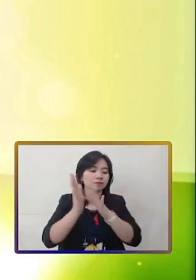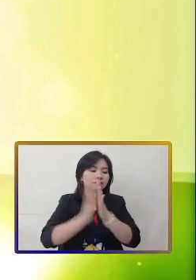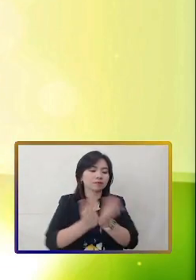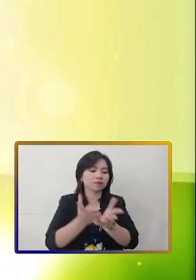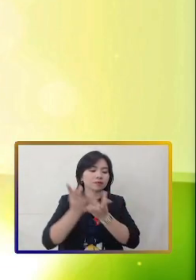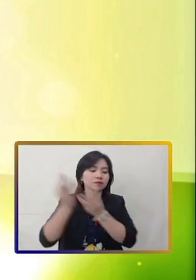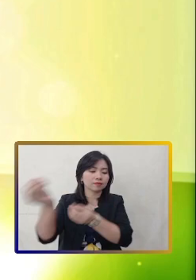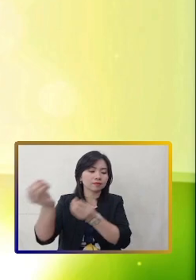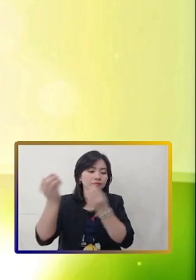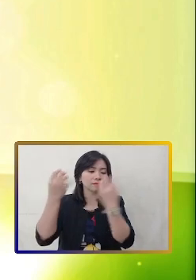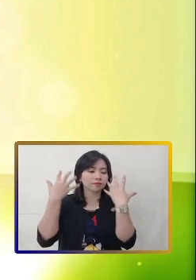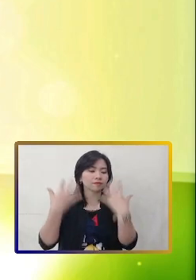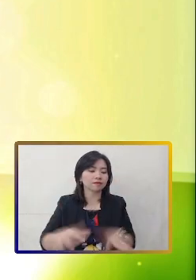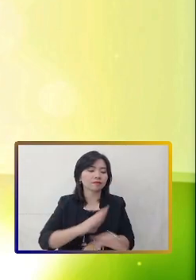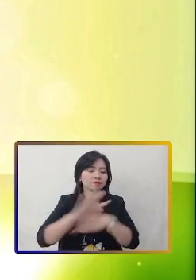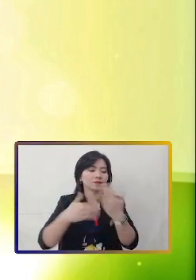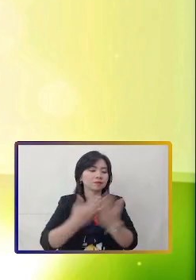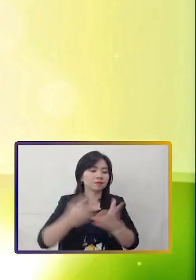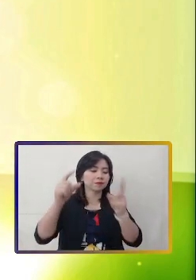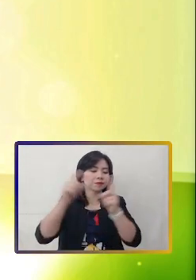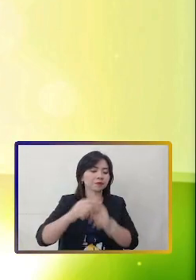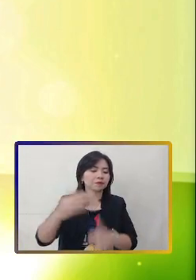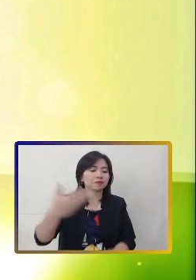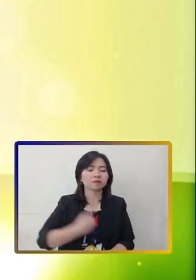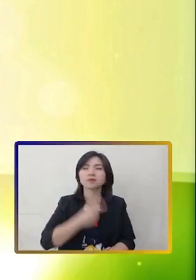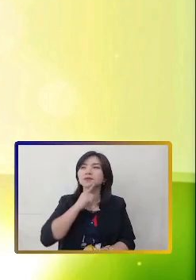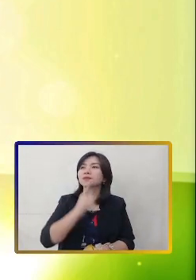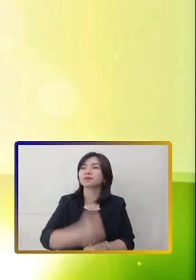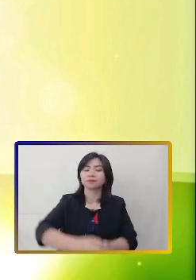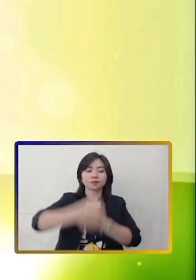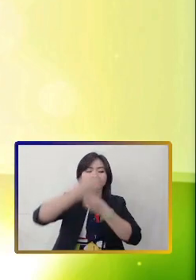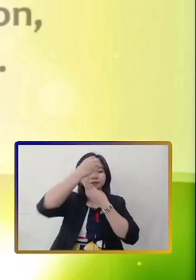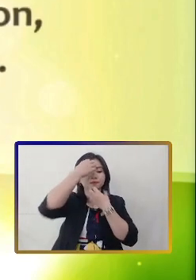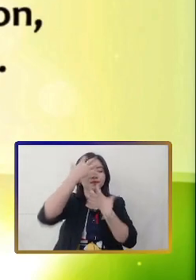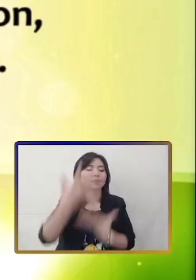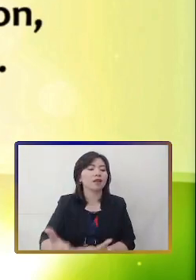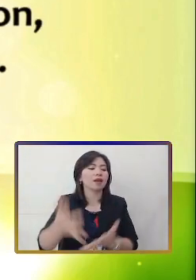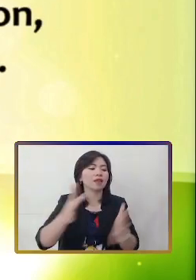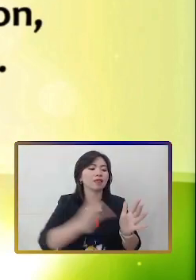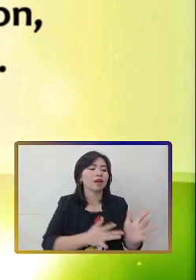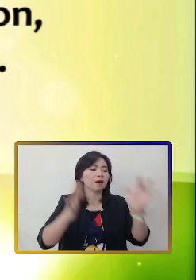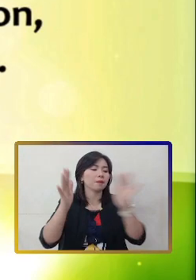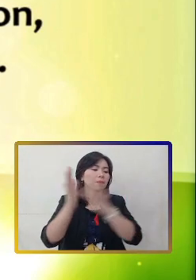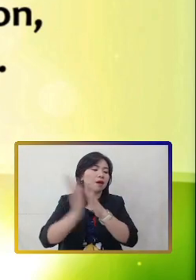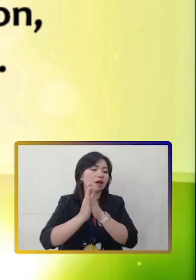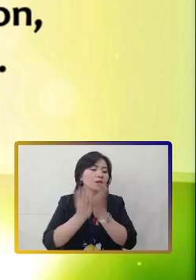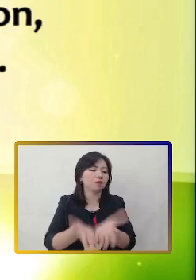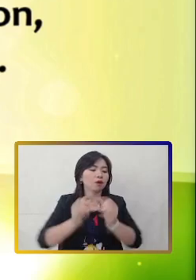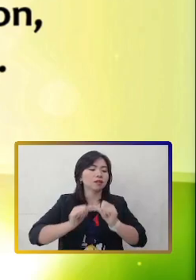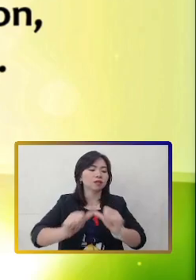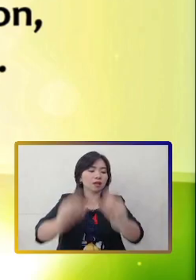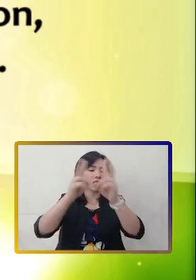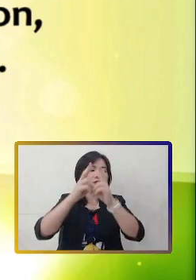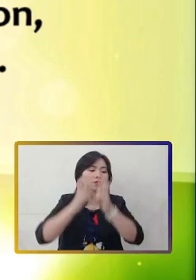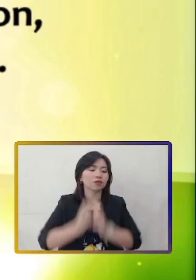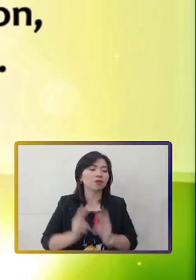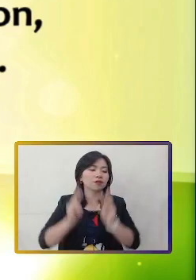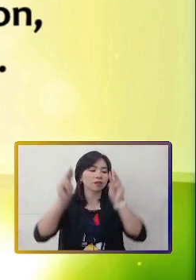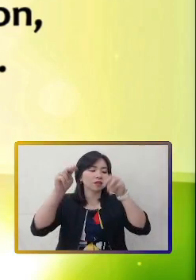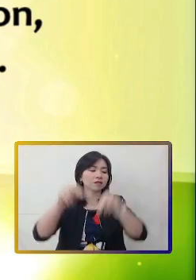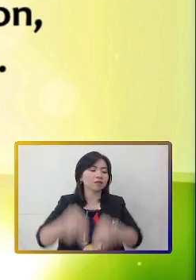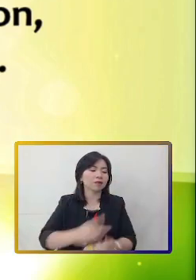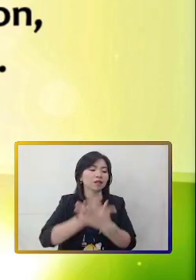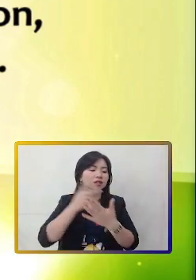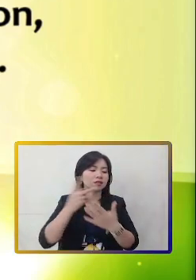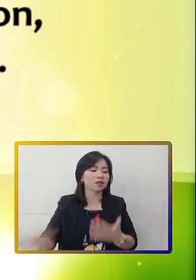has been given, all its precepts I will obey. The Bible stands though the